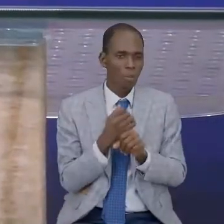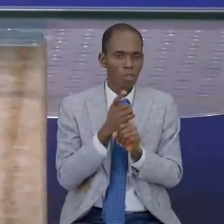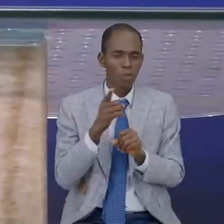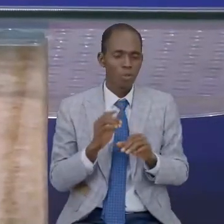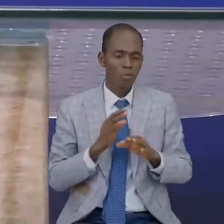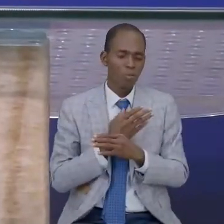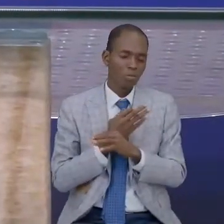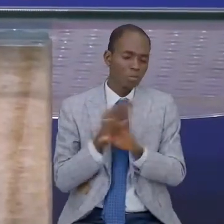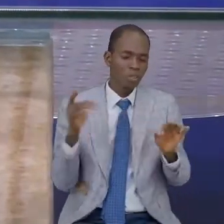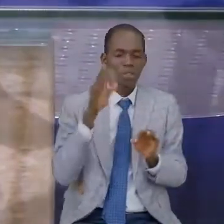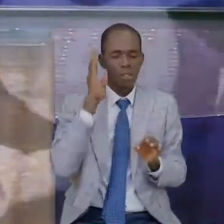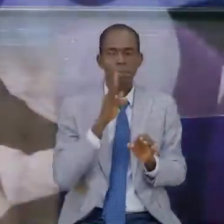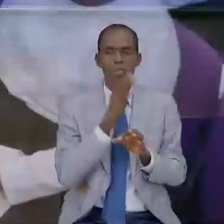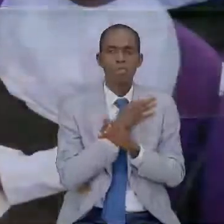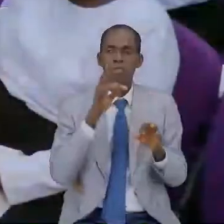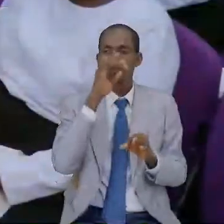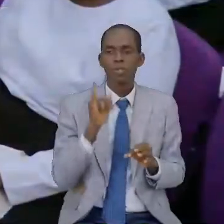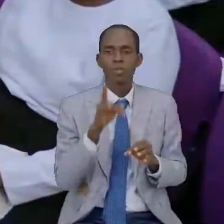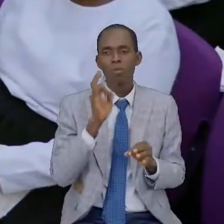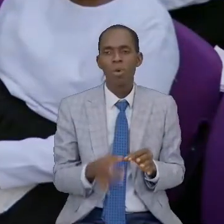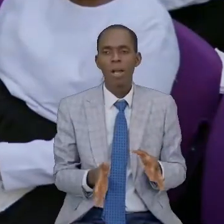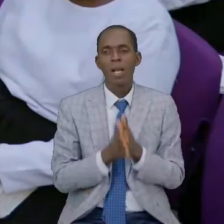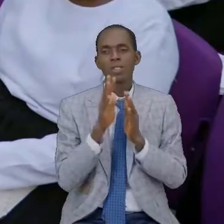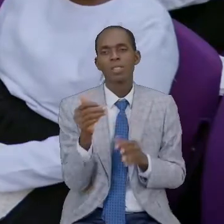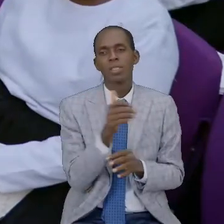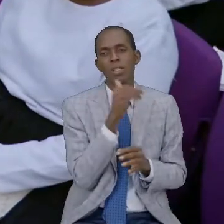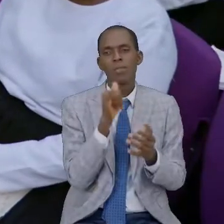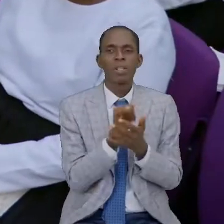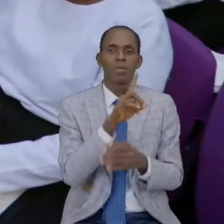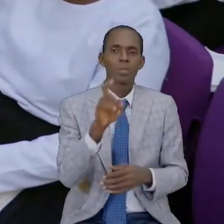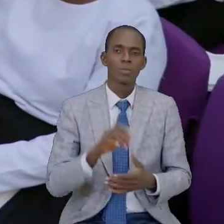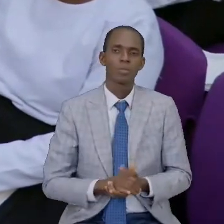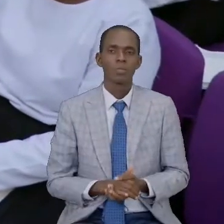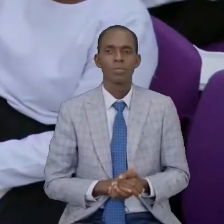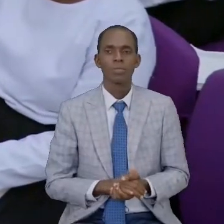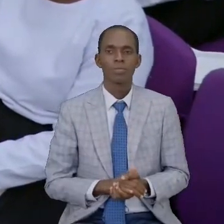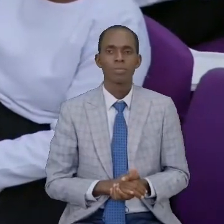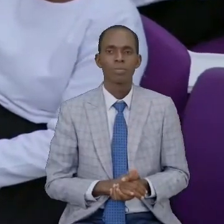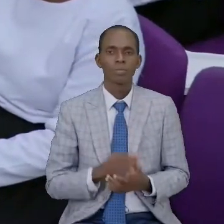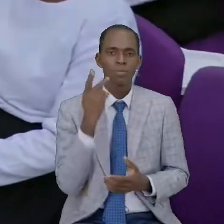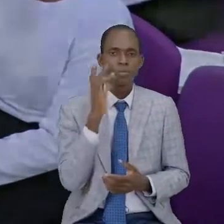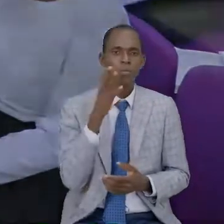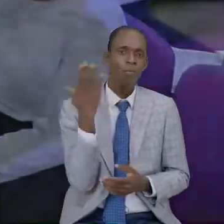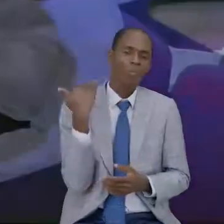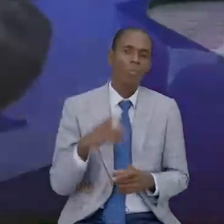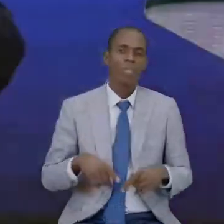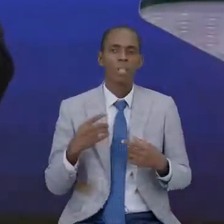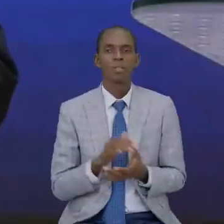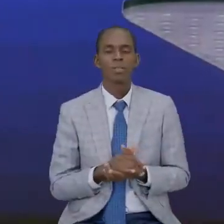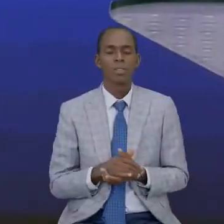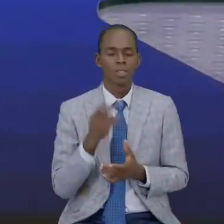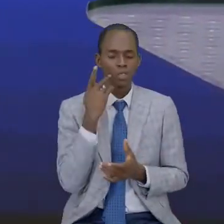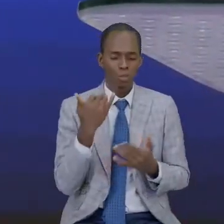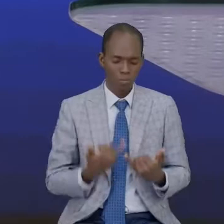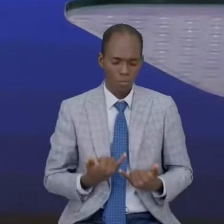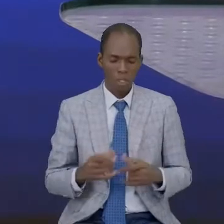free, you shall be free indeed. You must ask yourself that question. Look at your past life. Look